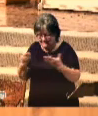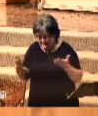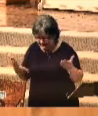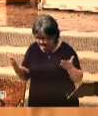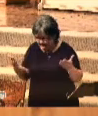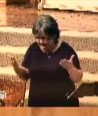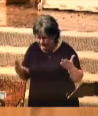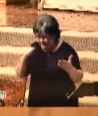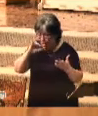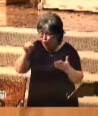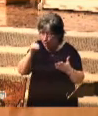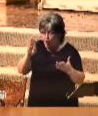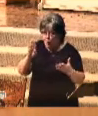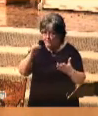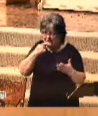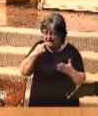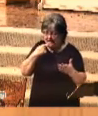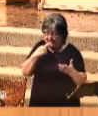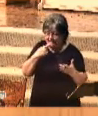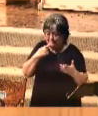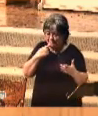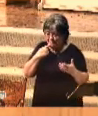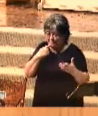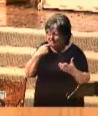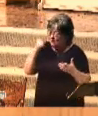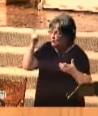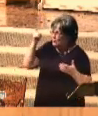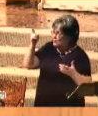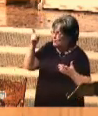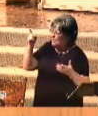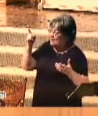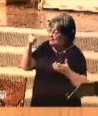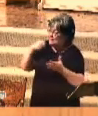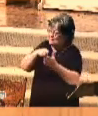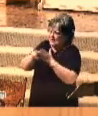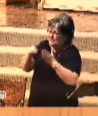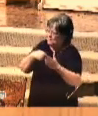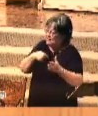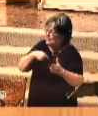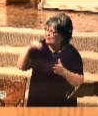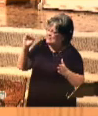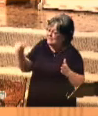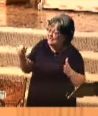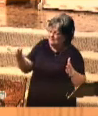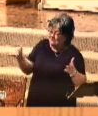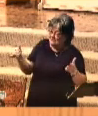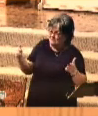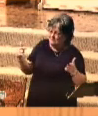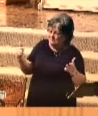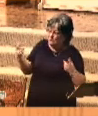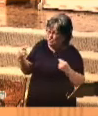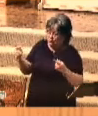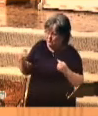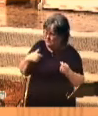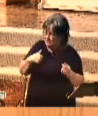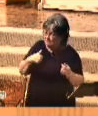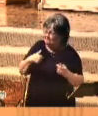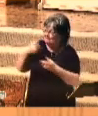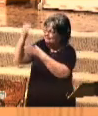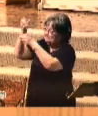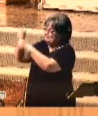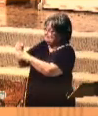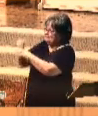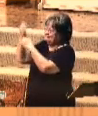Job said this. He said, though He slay me, yet will I trust Him.